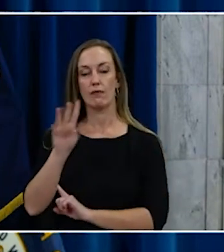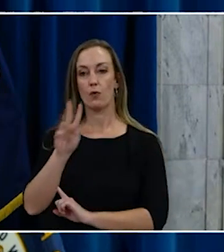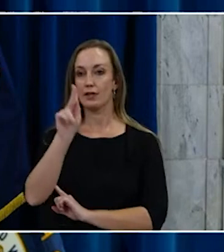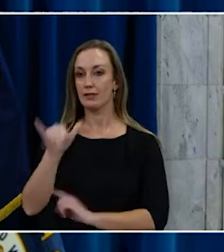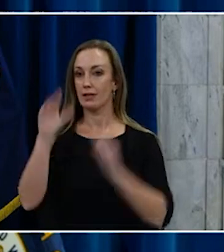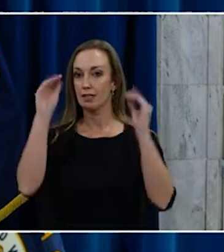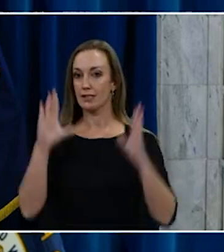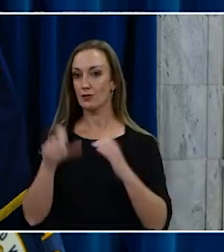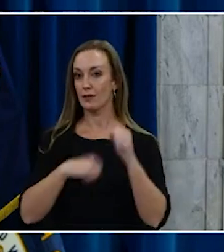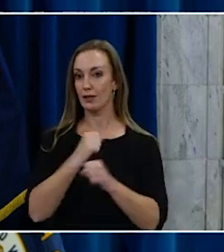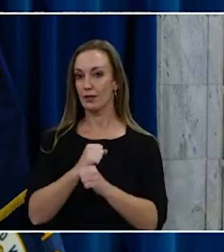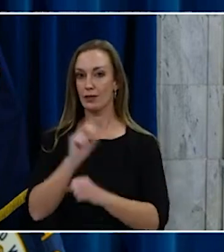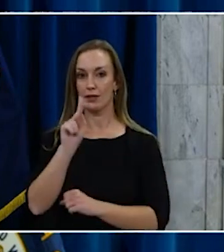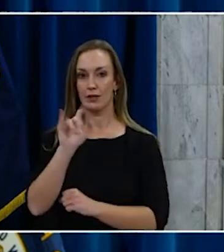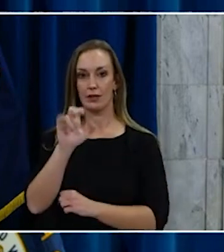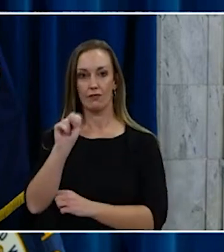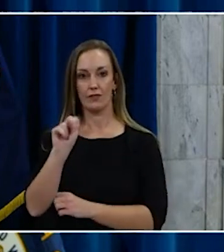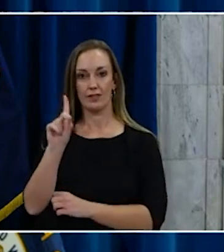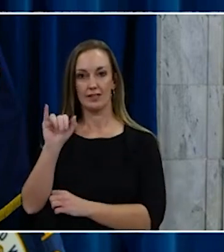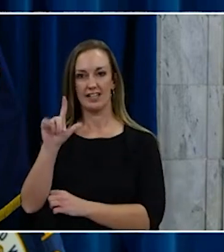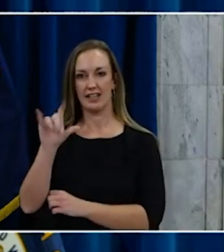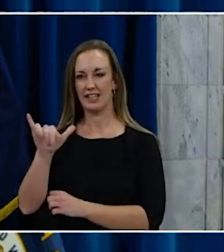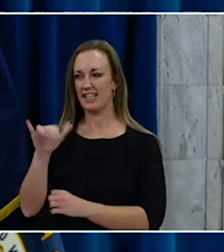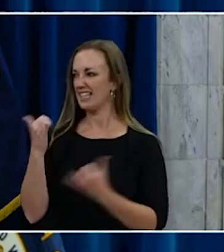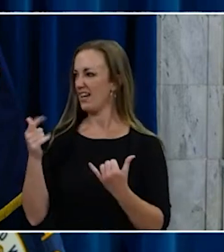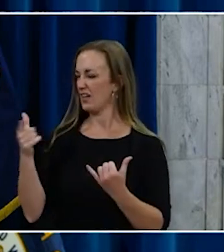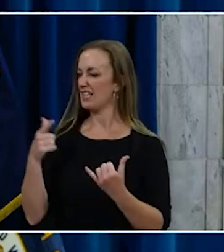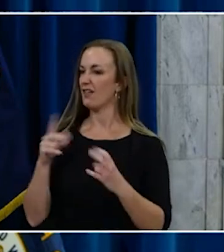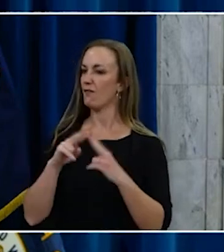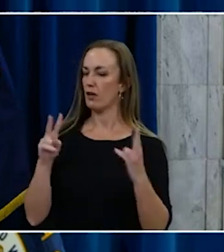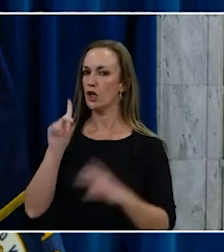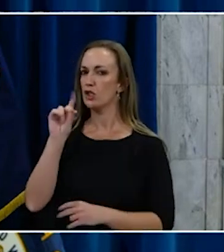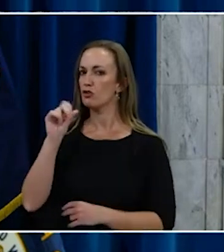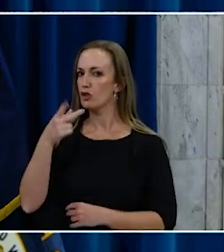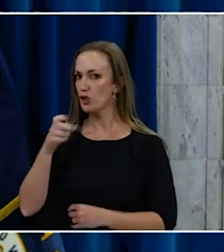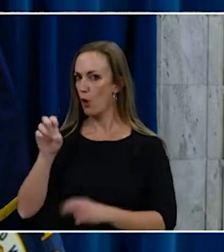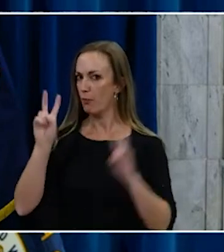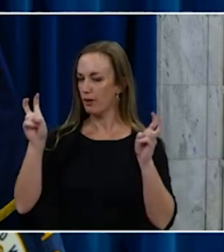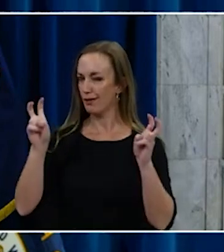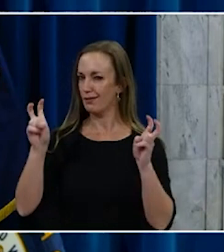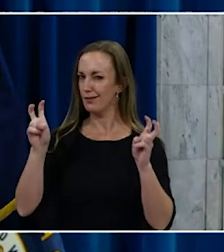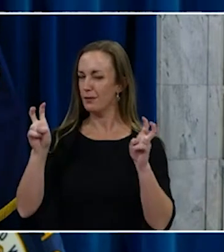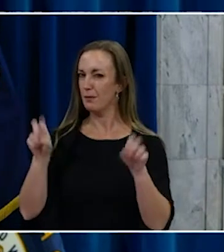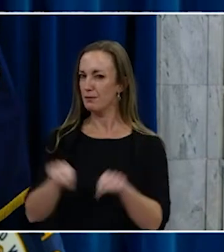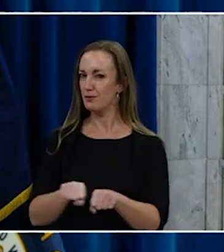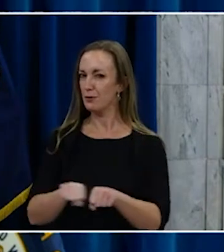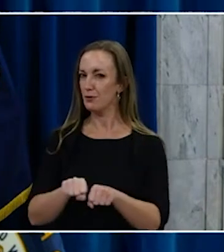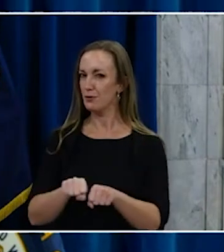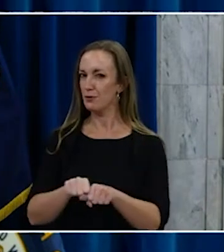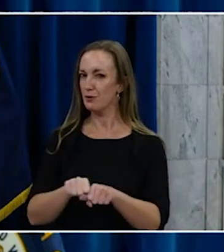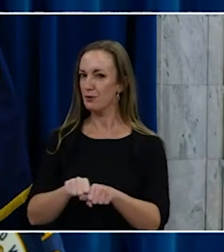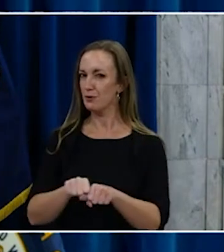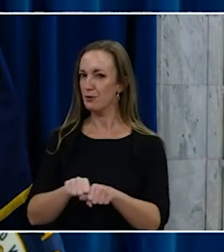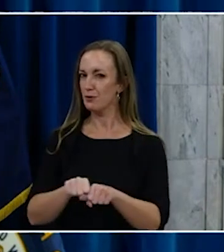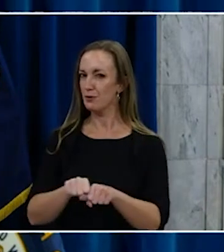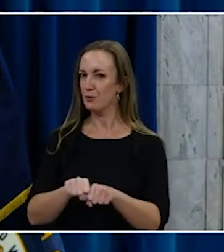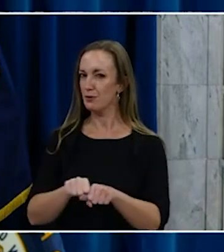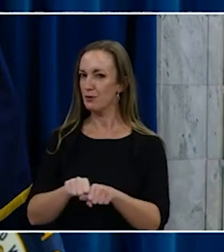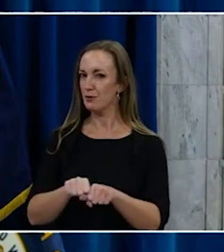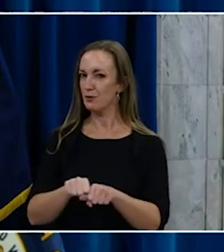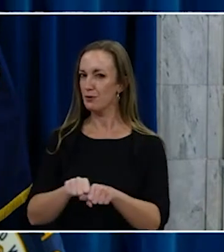here, Kevin Daly, who now has a very dope pair of shoes. We'll talk about a little bit later, I'm sure.